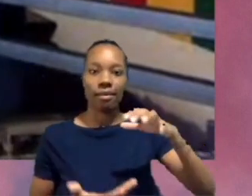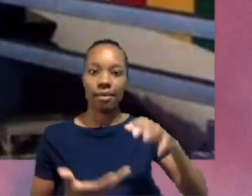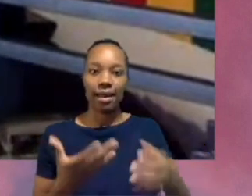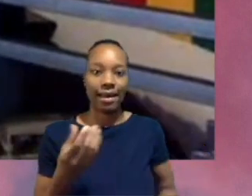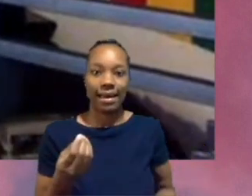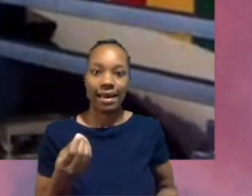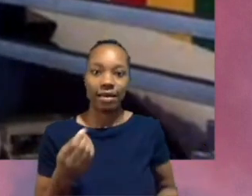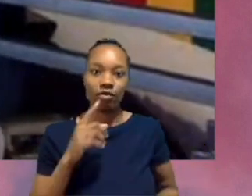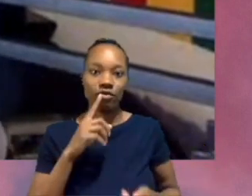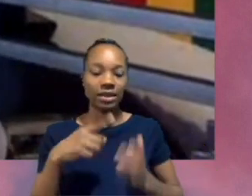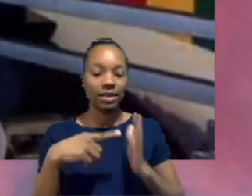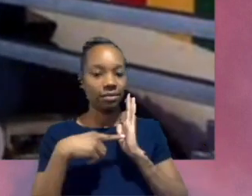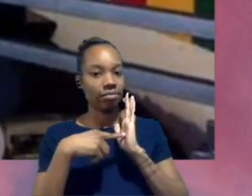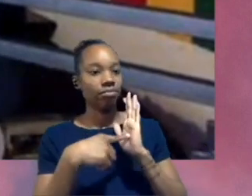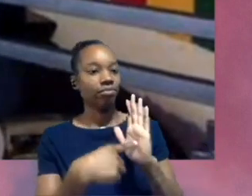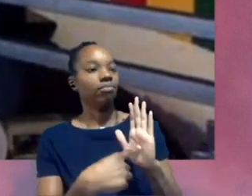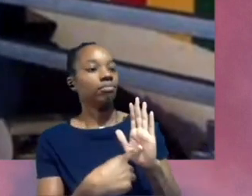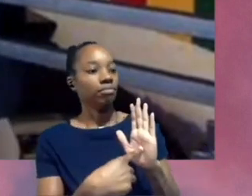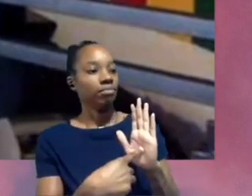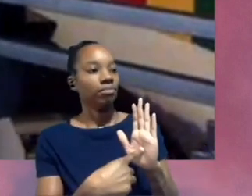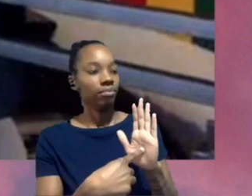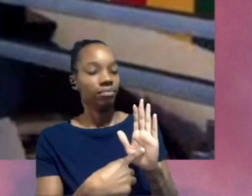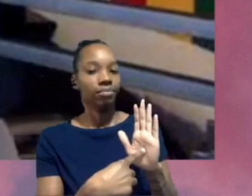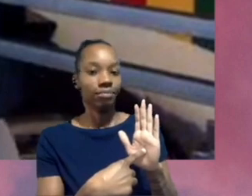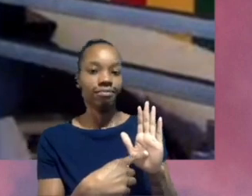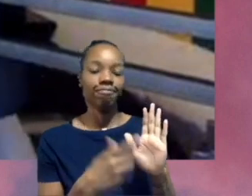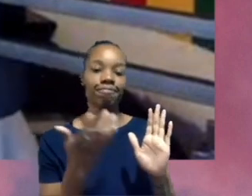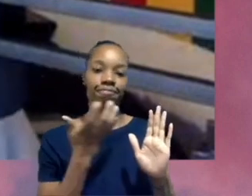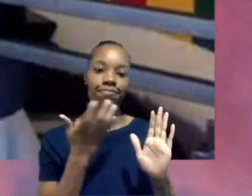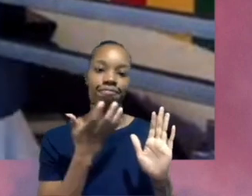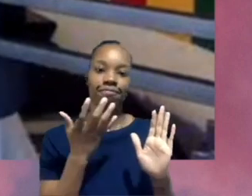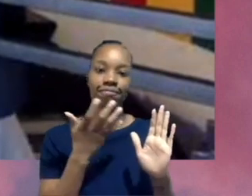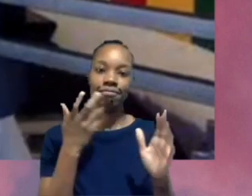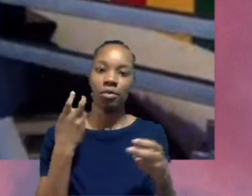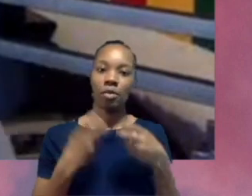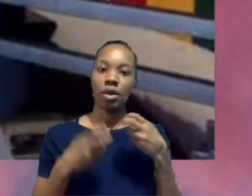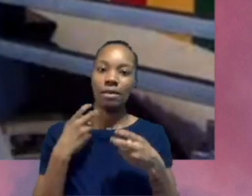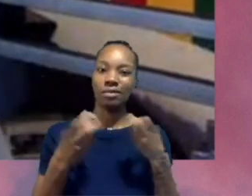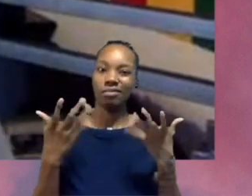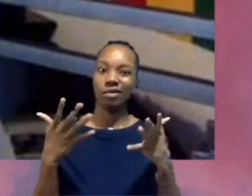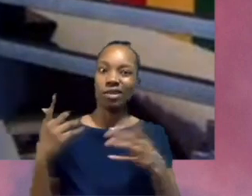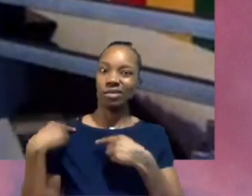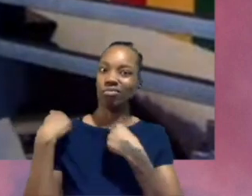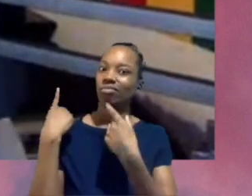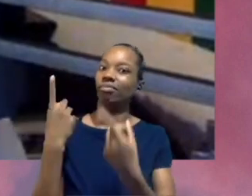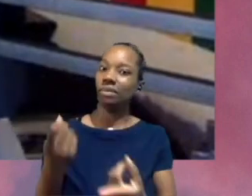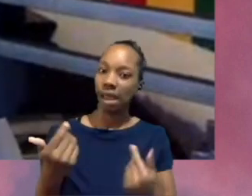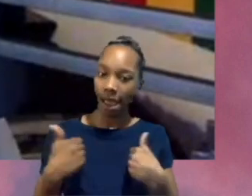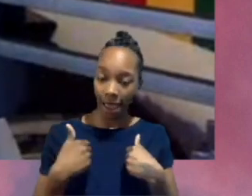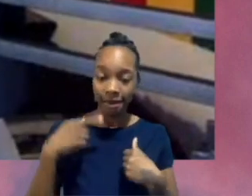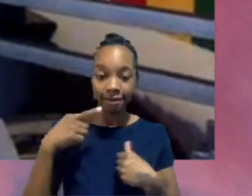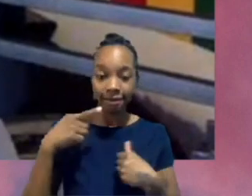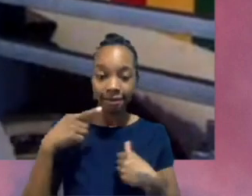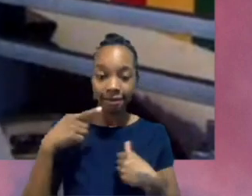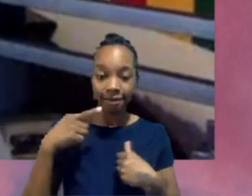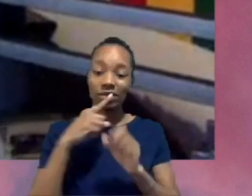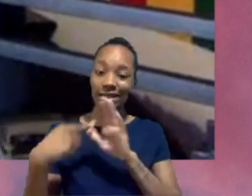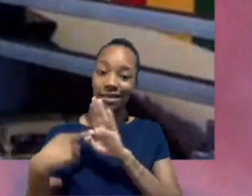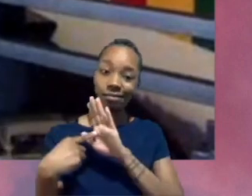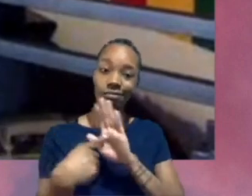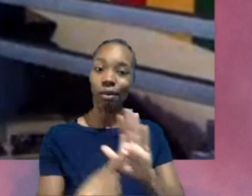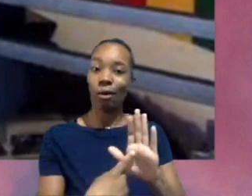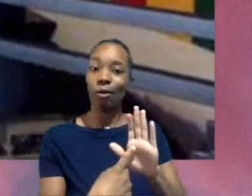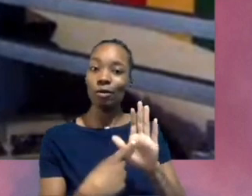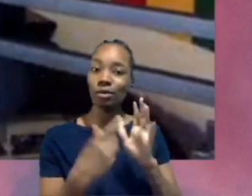to us a lot of issues that were already present, right? This year has exposed a lot of issues that were